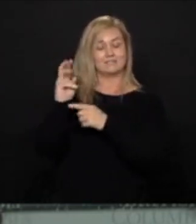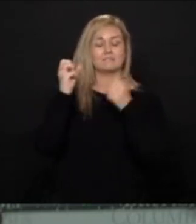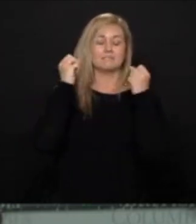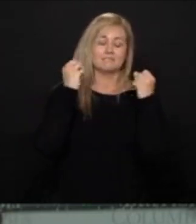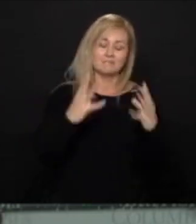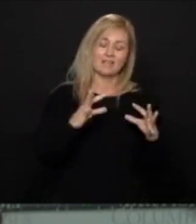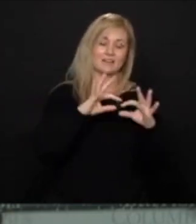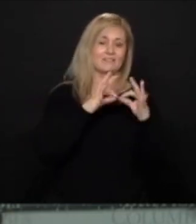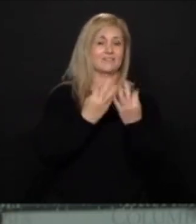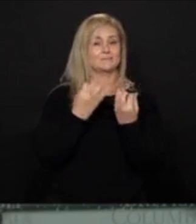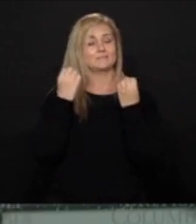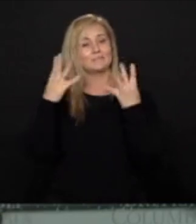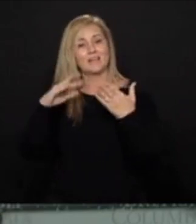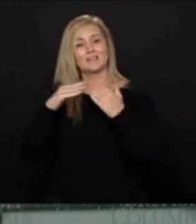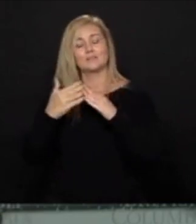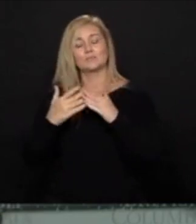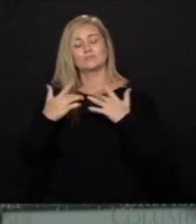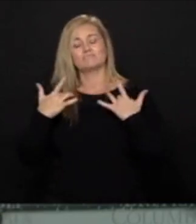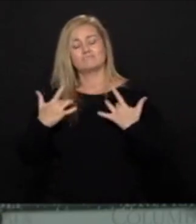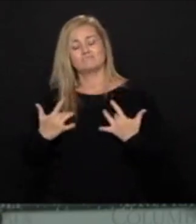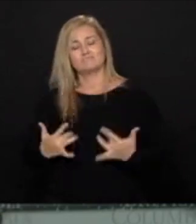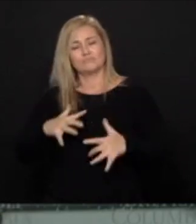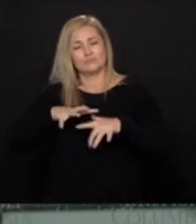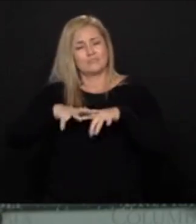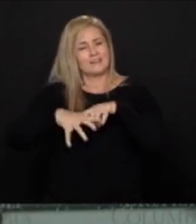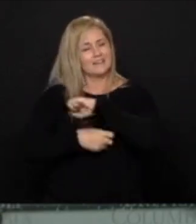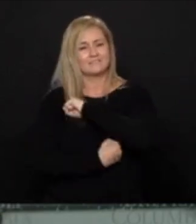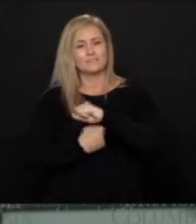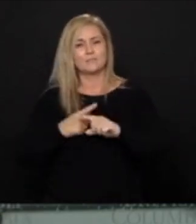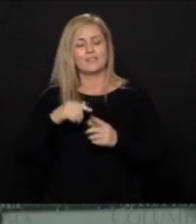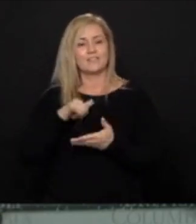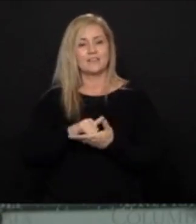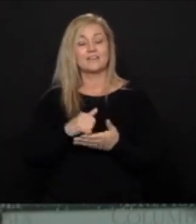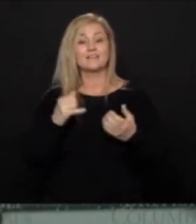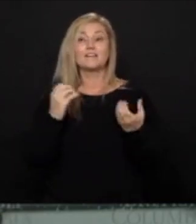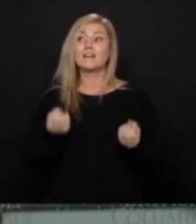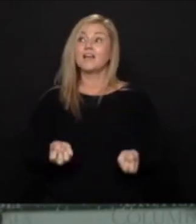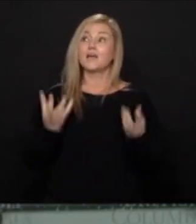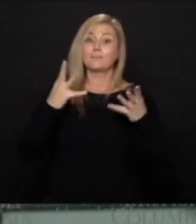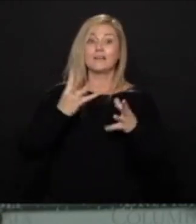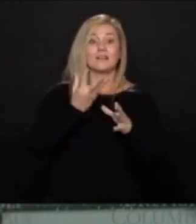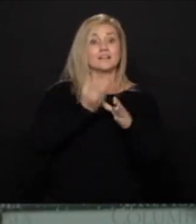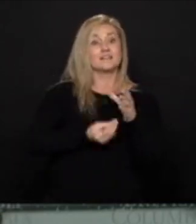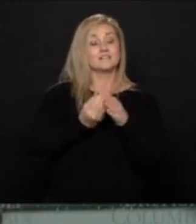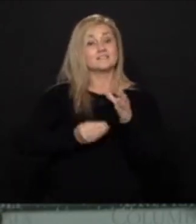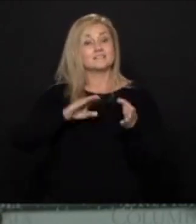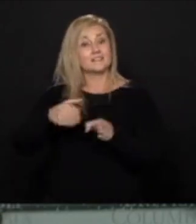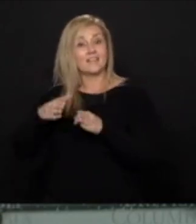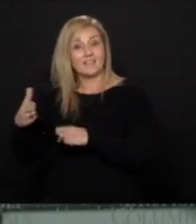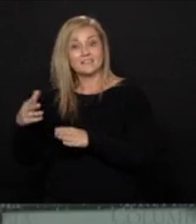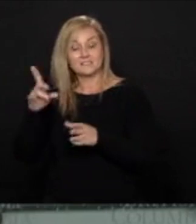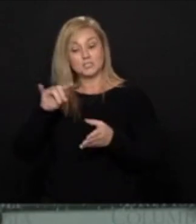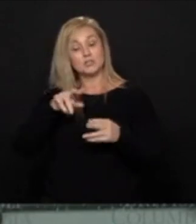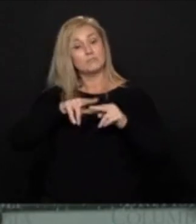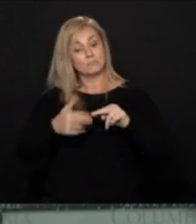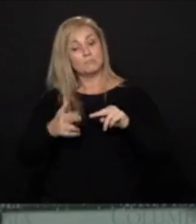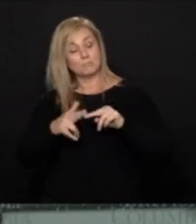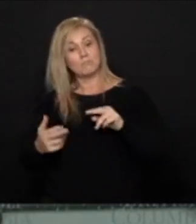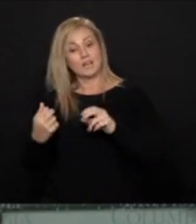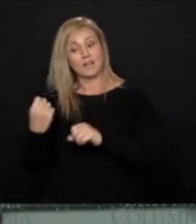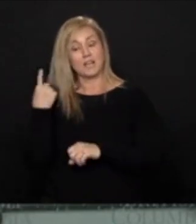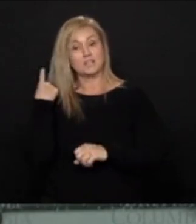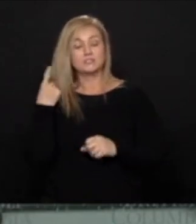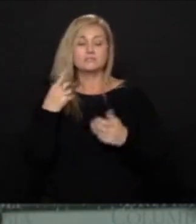communities have suffered unimaginable grief. And while the number of deaths began to go down last year, we continue to